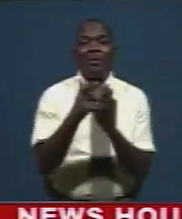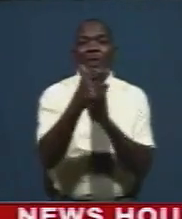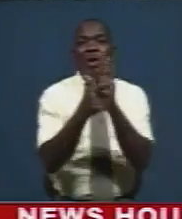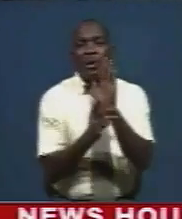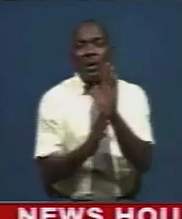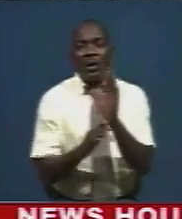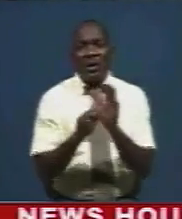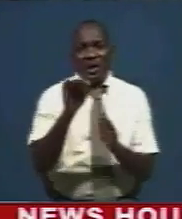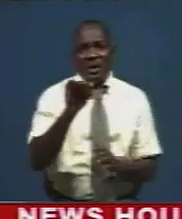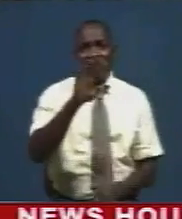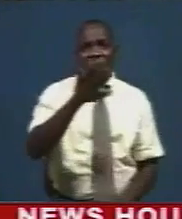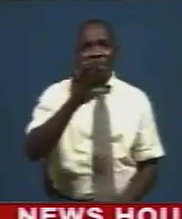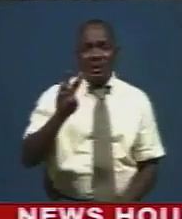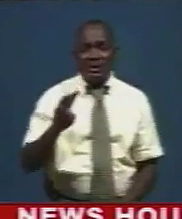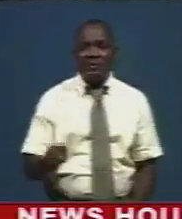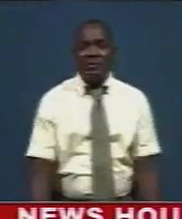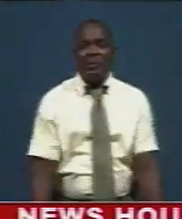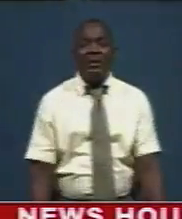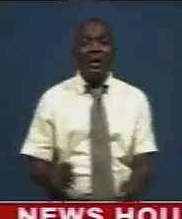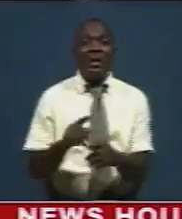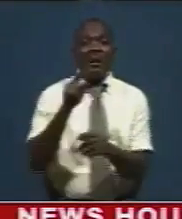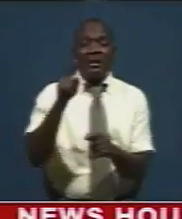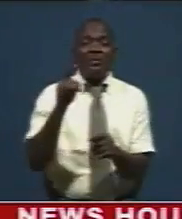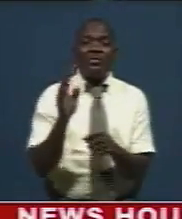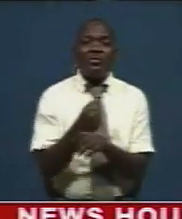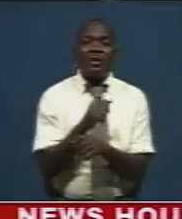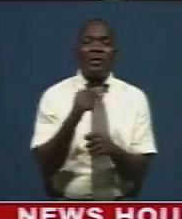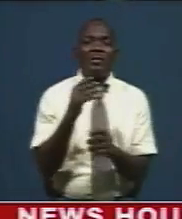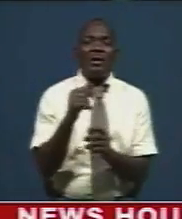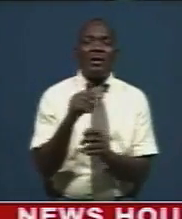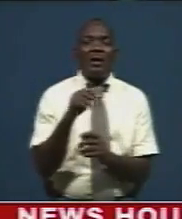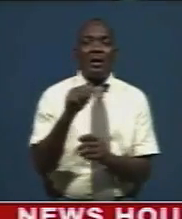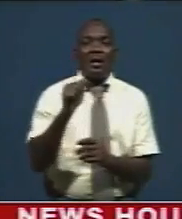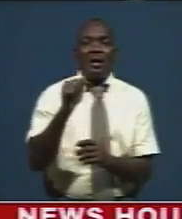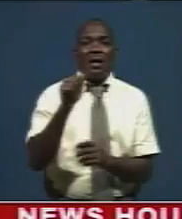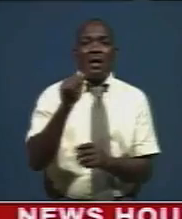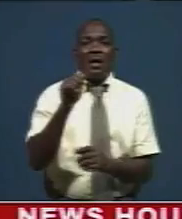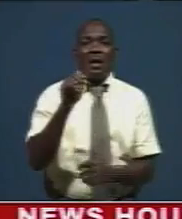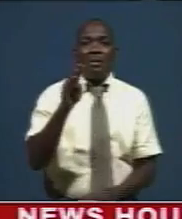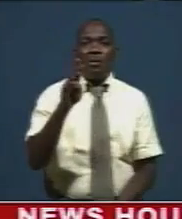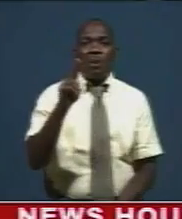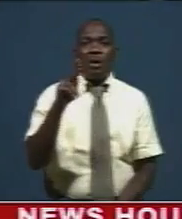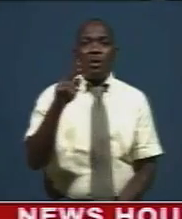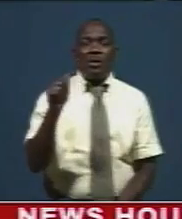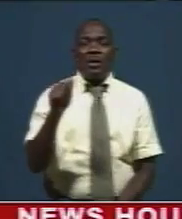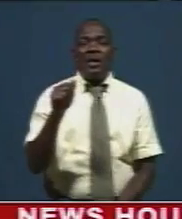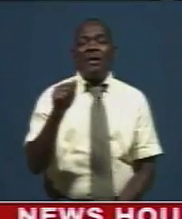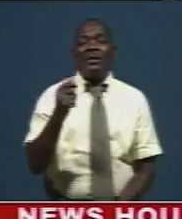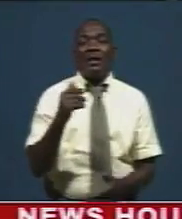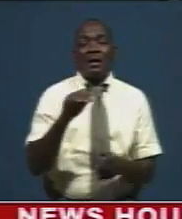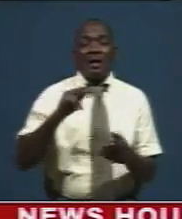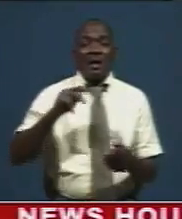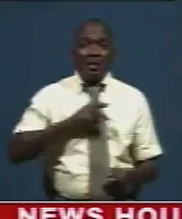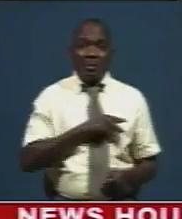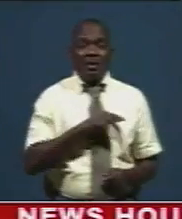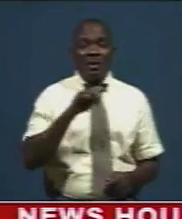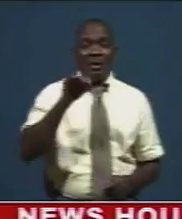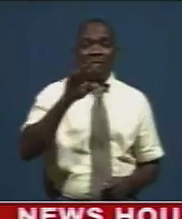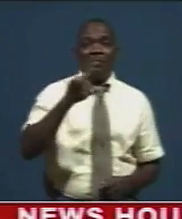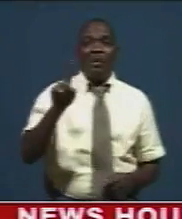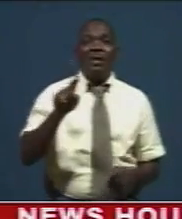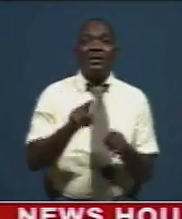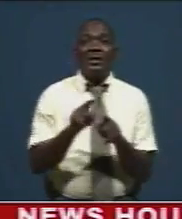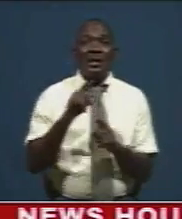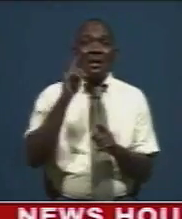in 1956. He won one of the Achimibuakwa seats during the 1951 Gold Coast election